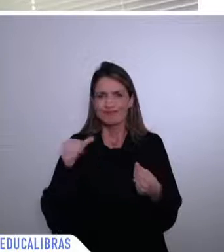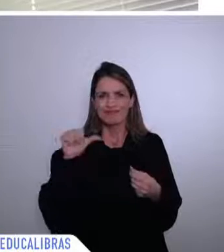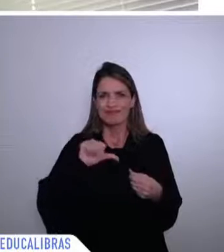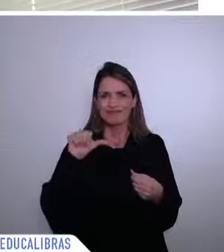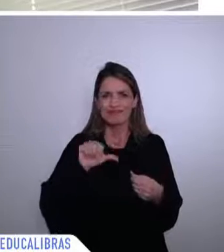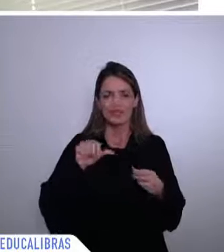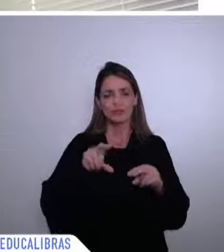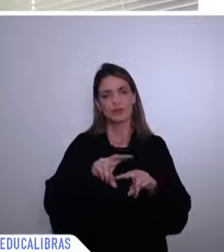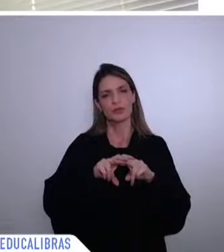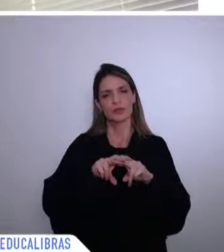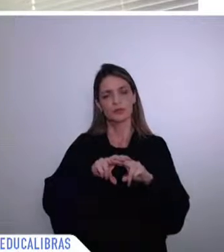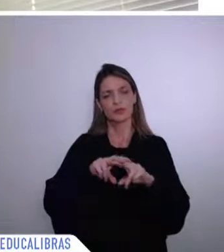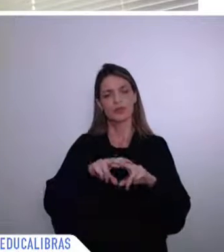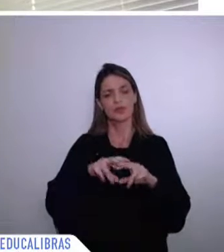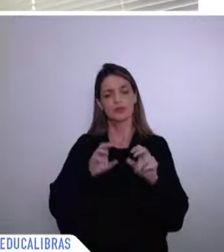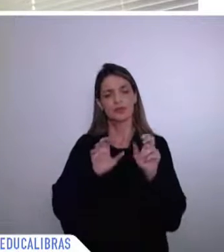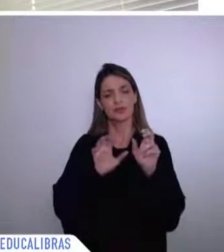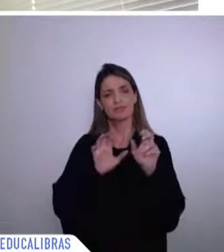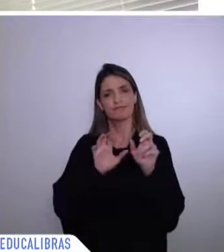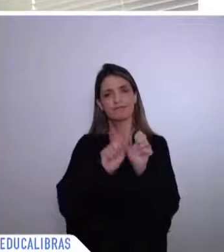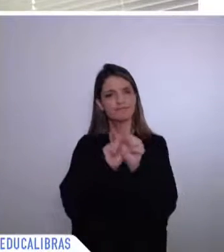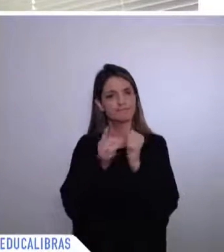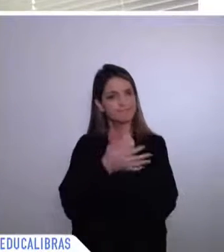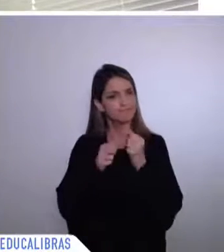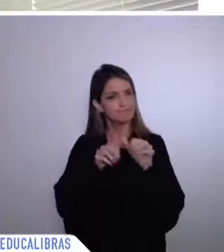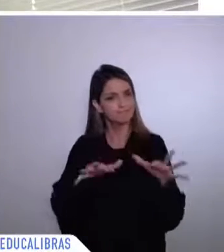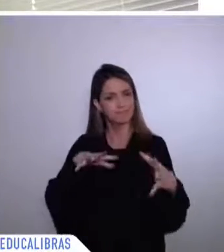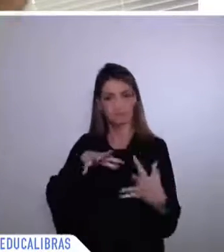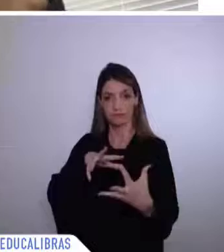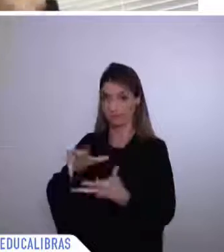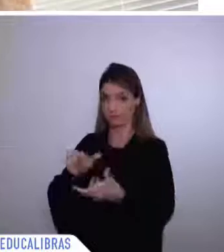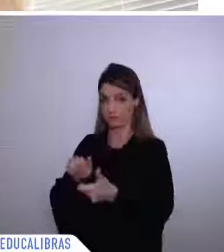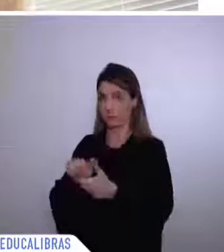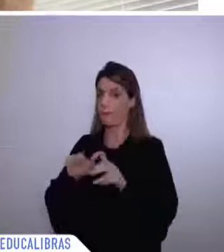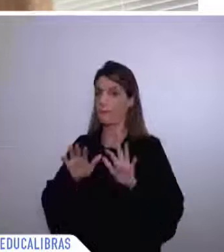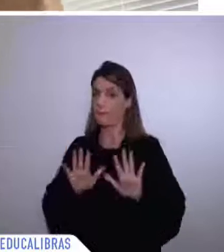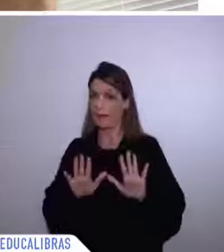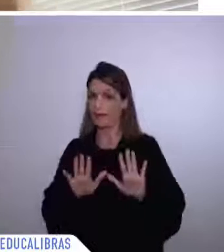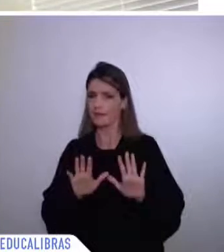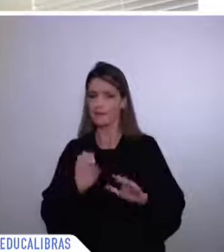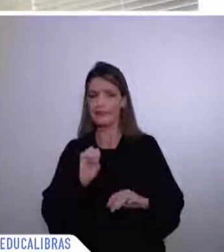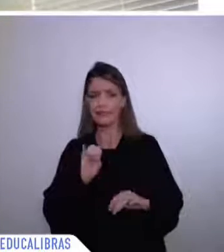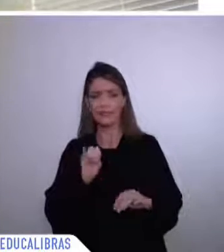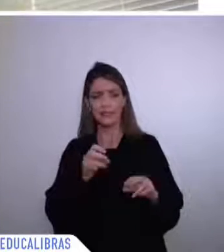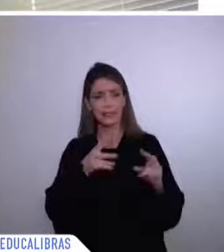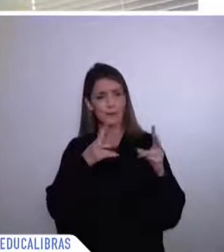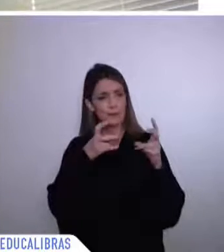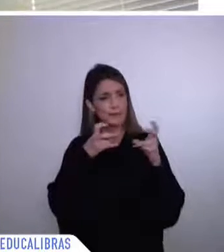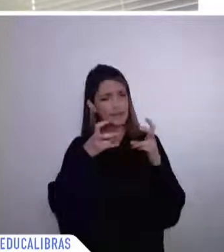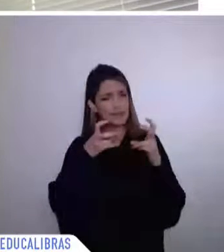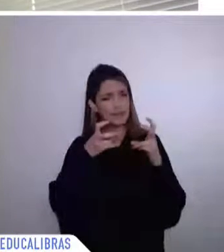impacted by the global pandemics we're going through. But I usually say that